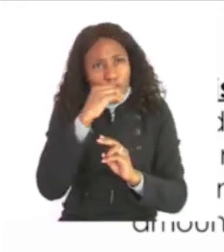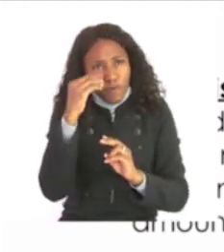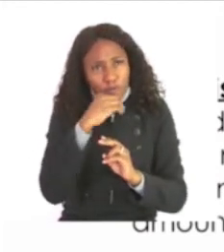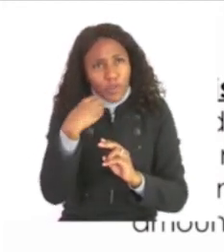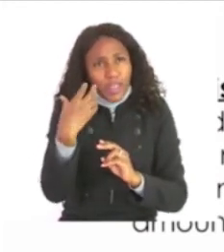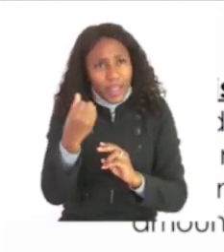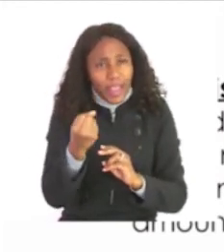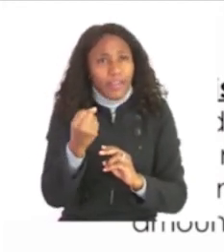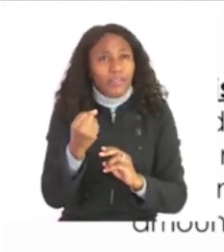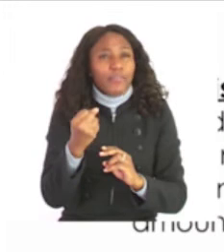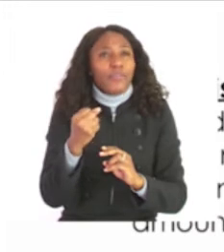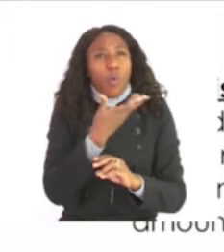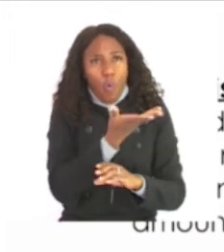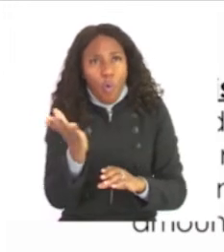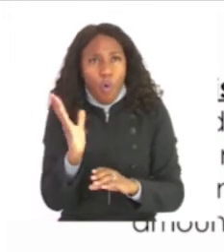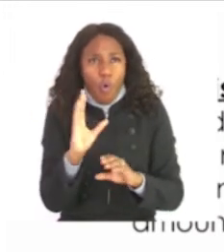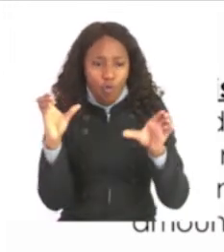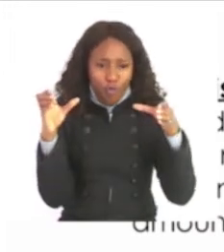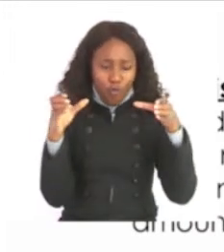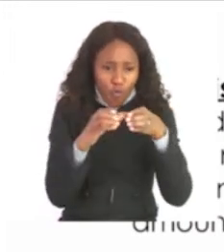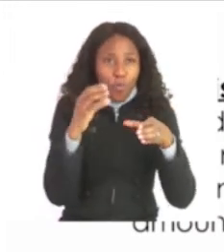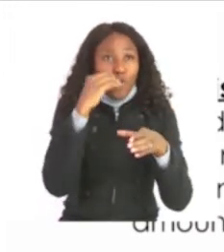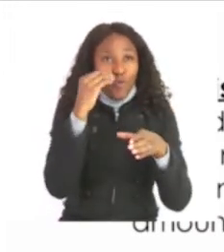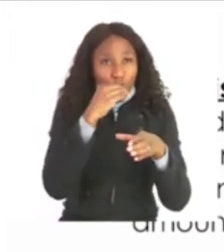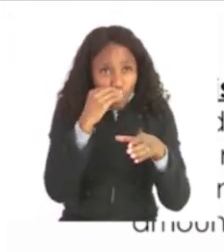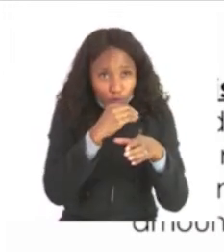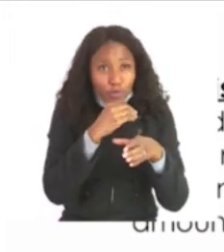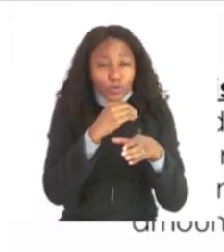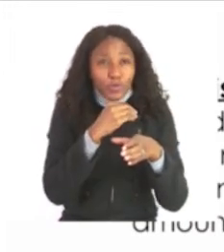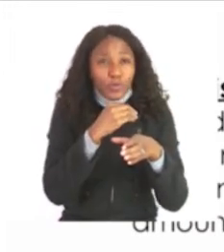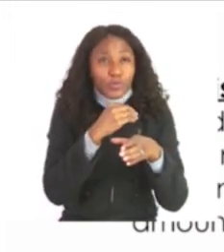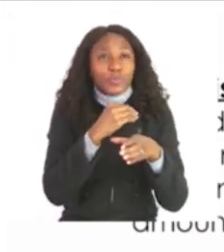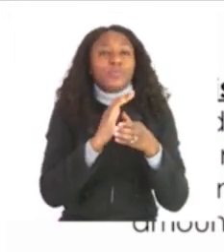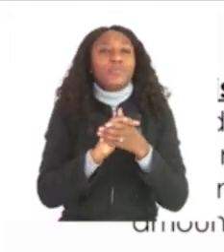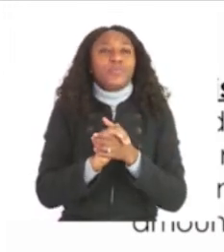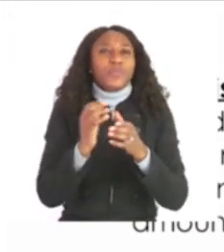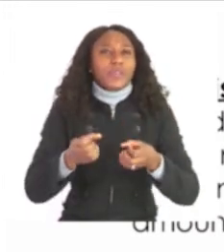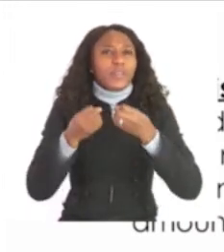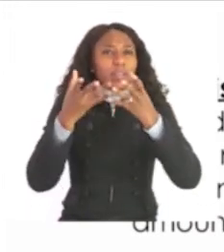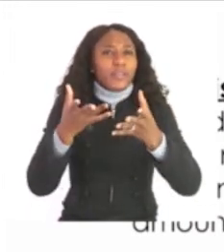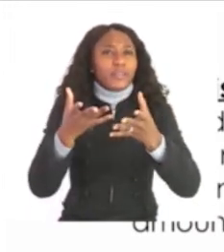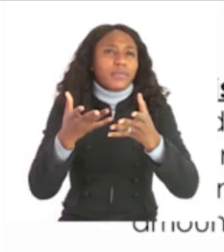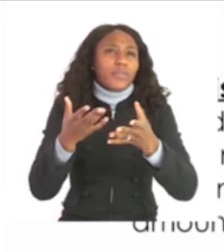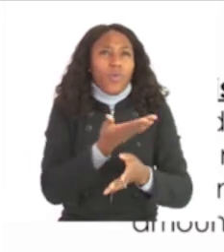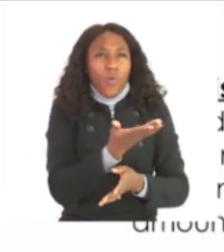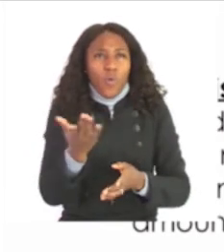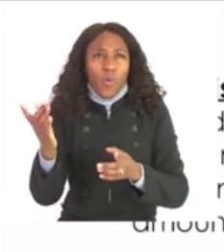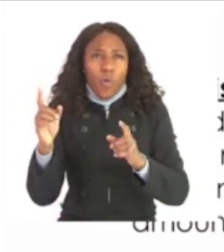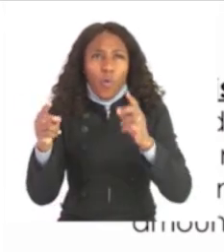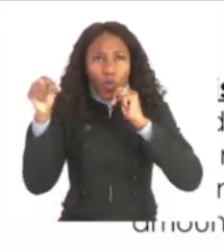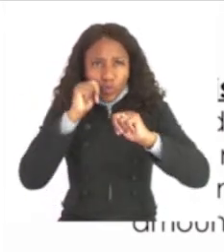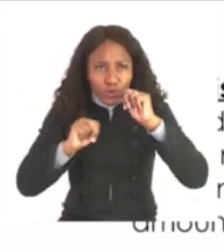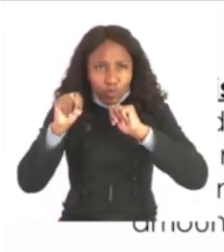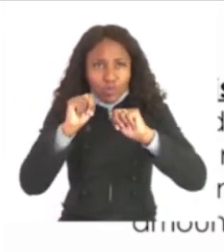that has all food substances or all food groups that can provide us with all the